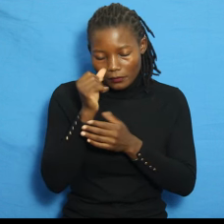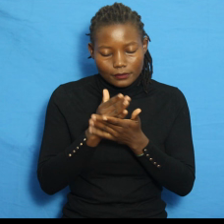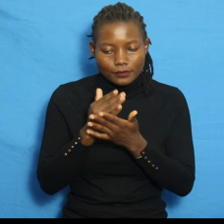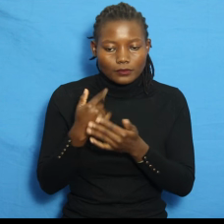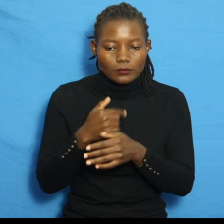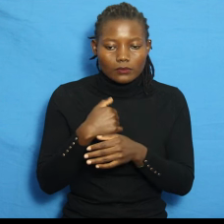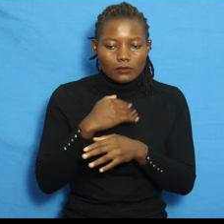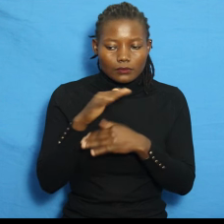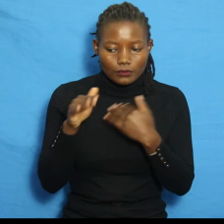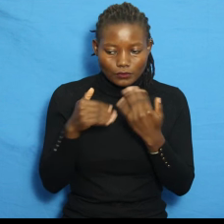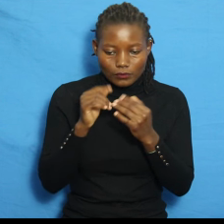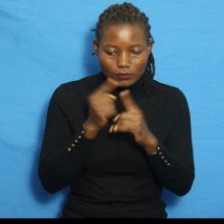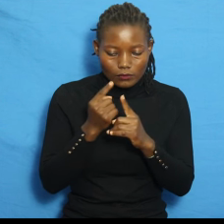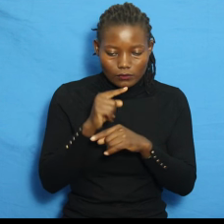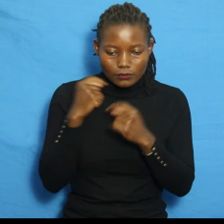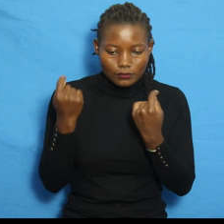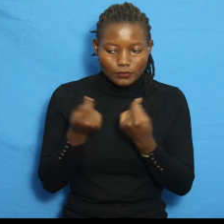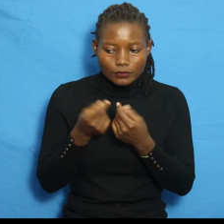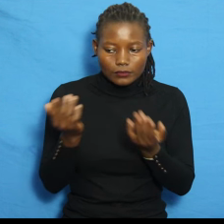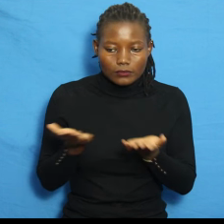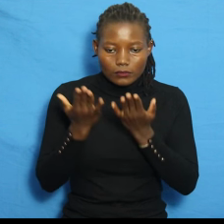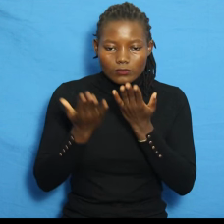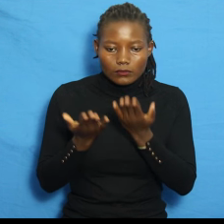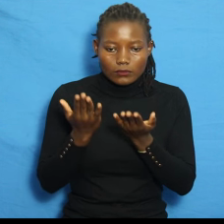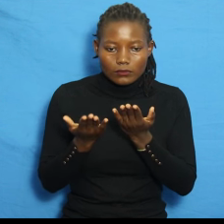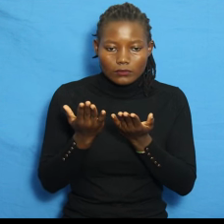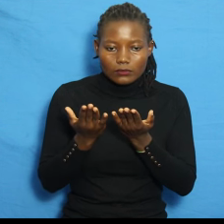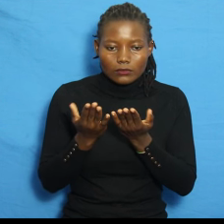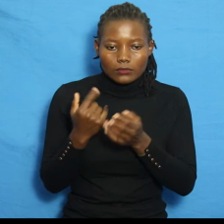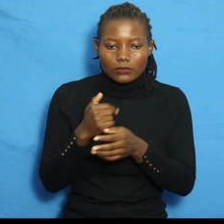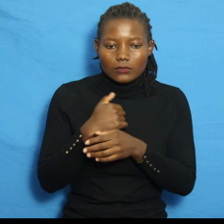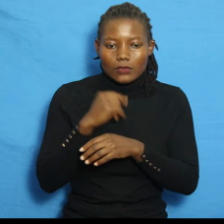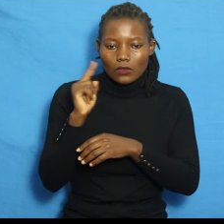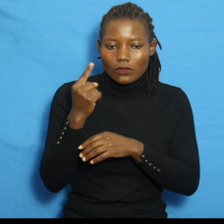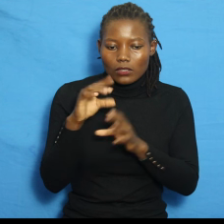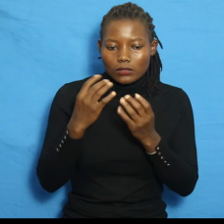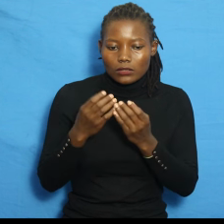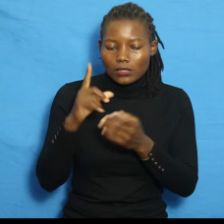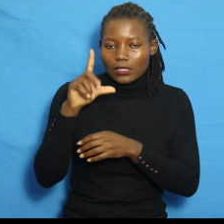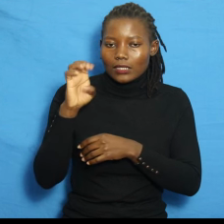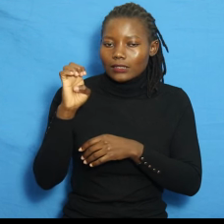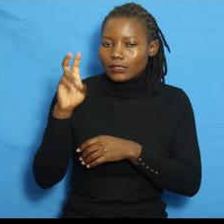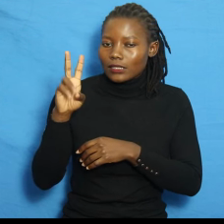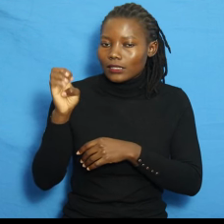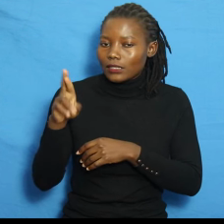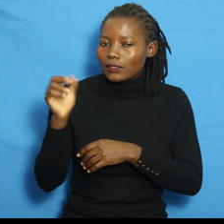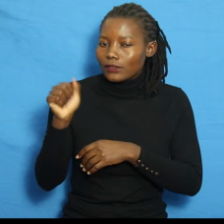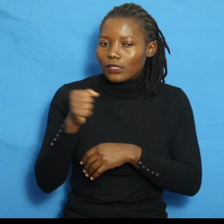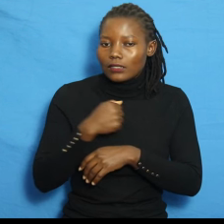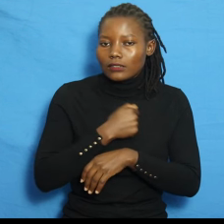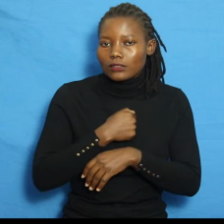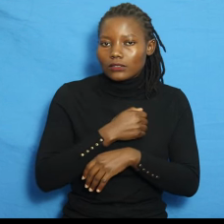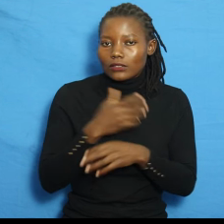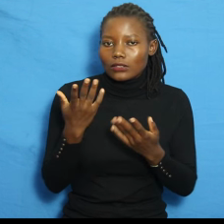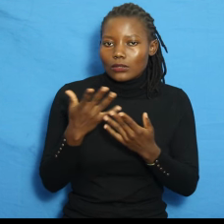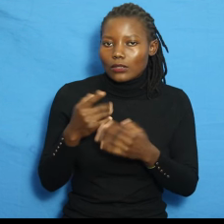to be lifted. Of course, we've got all those classifications of levers where you have first class levers, which